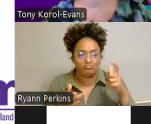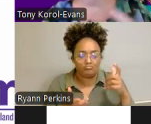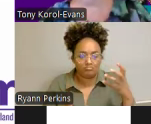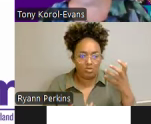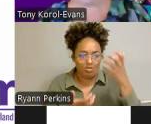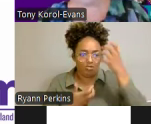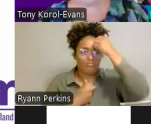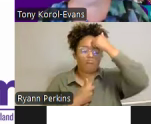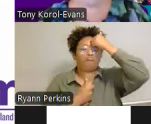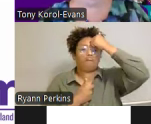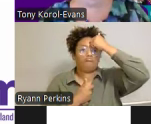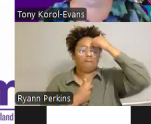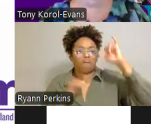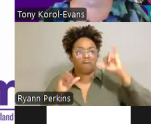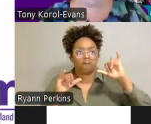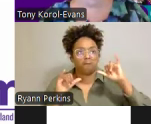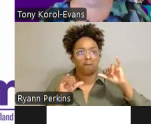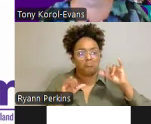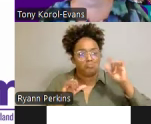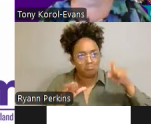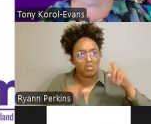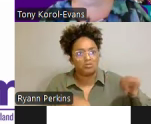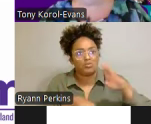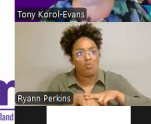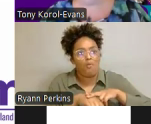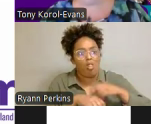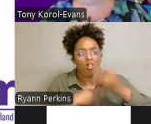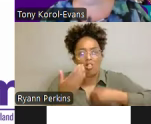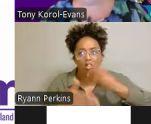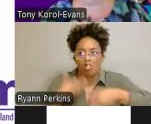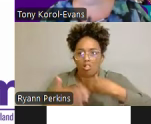is just the way it is.